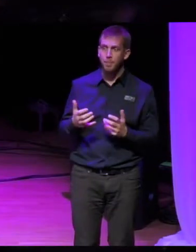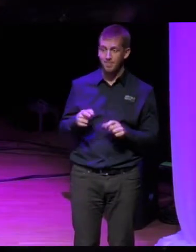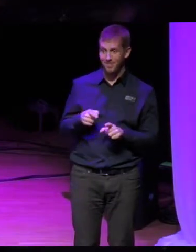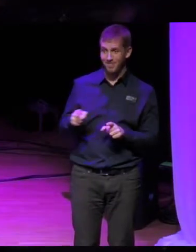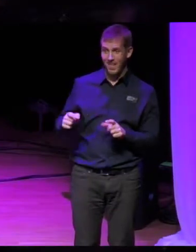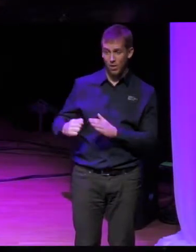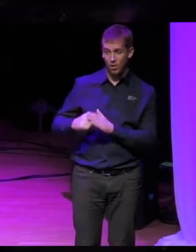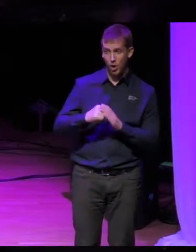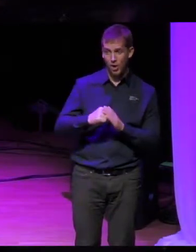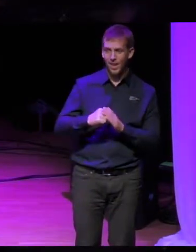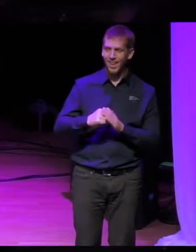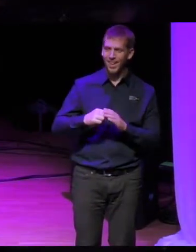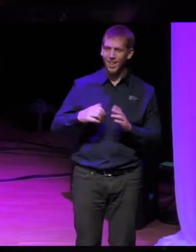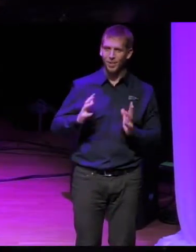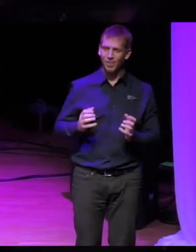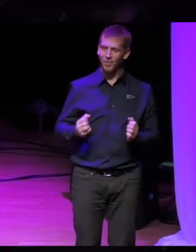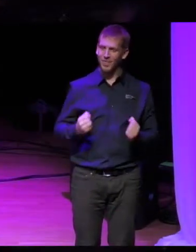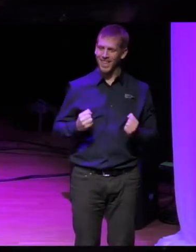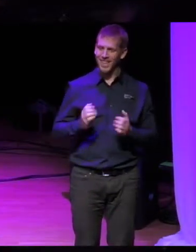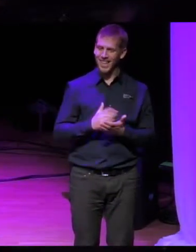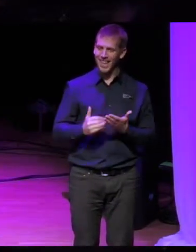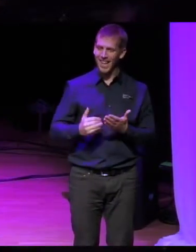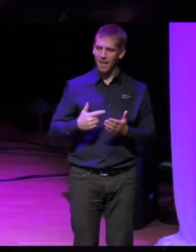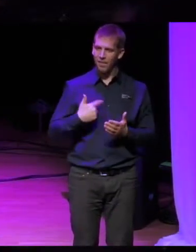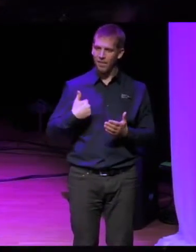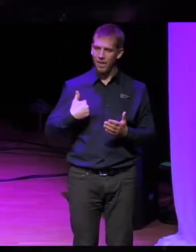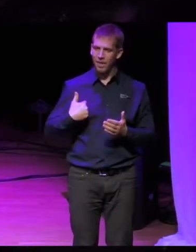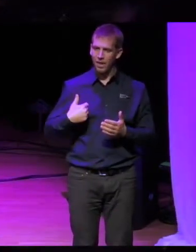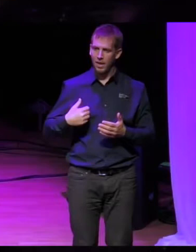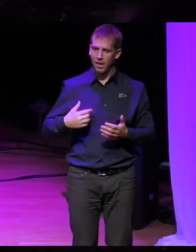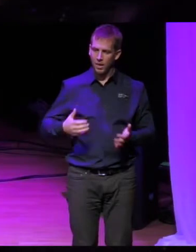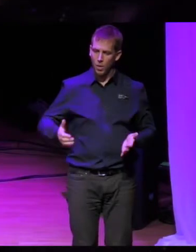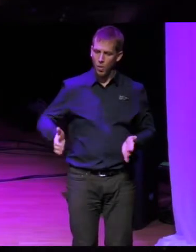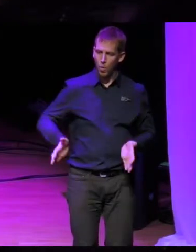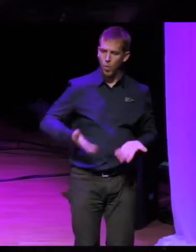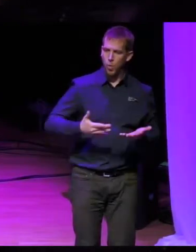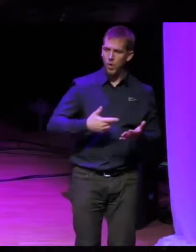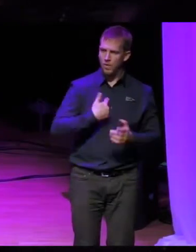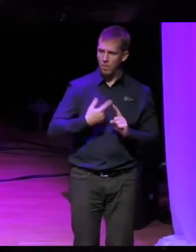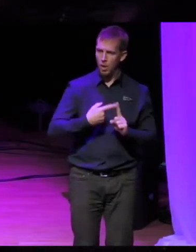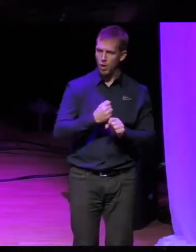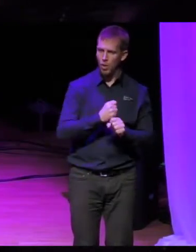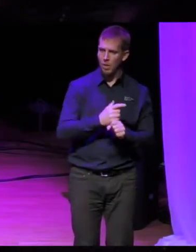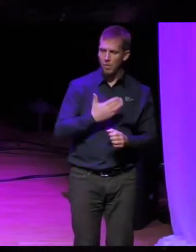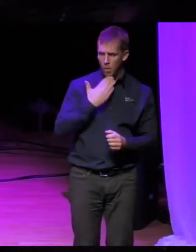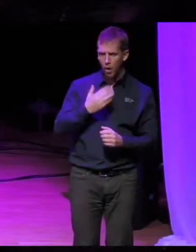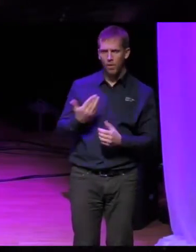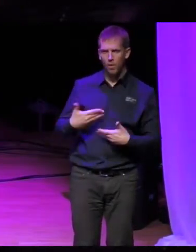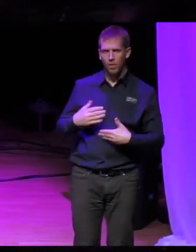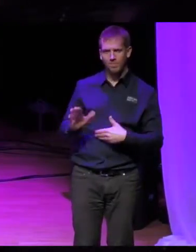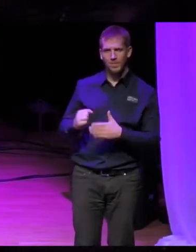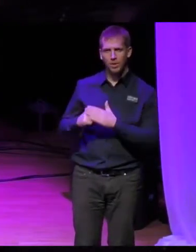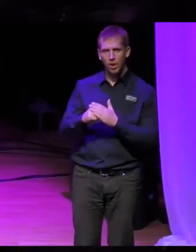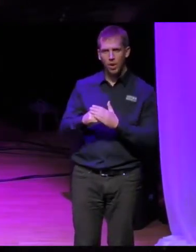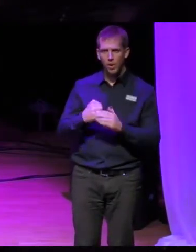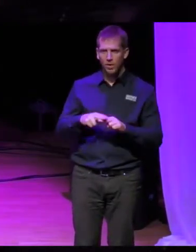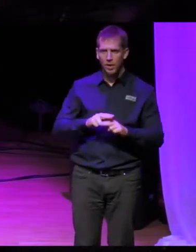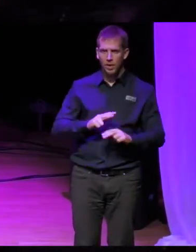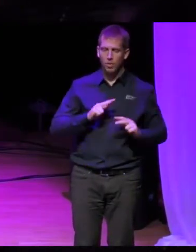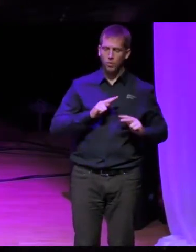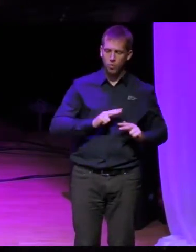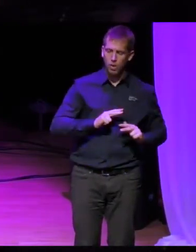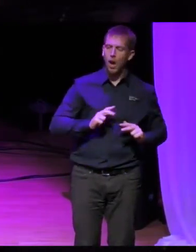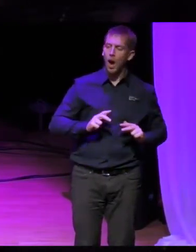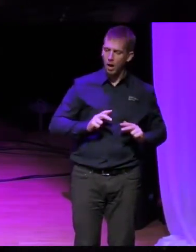needed push at the beginning of the year, at the beginning of the administration, and also just really reassuring.